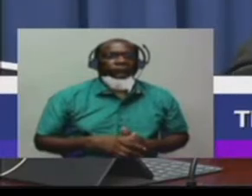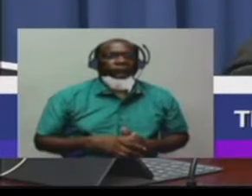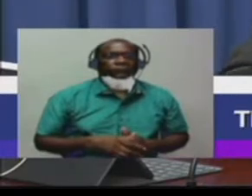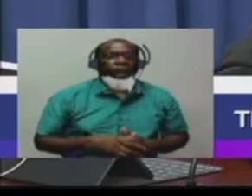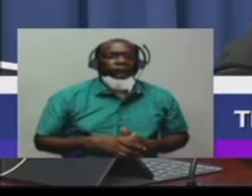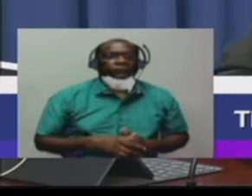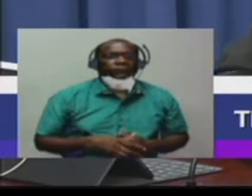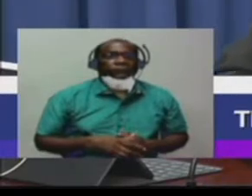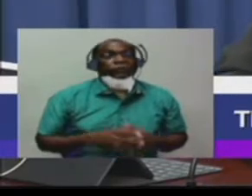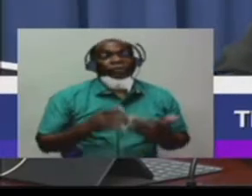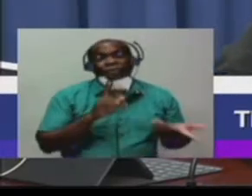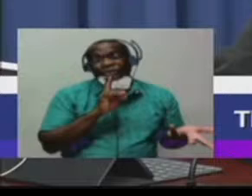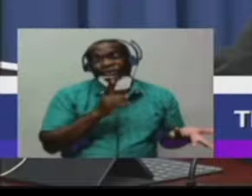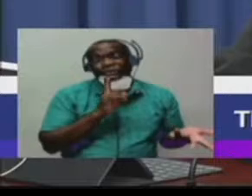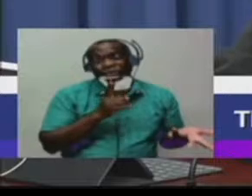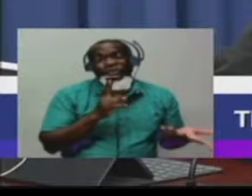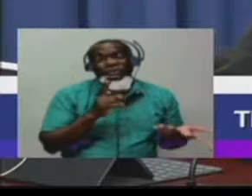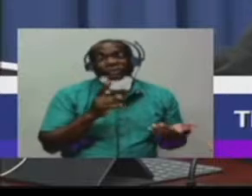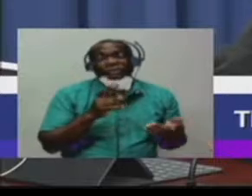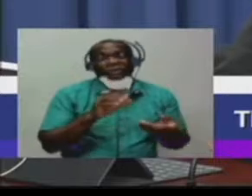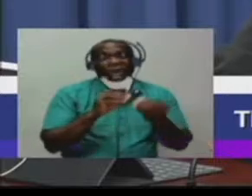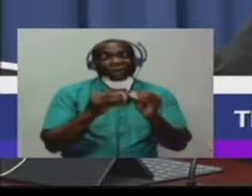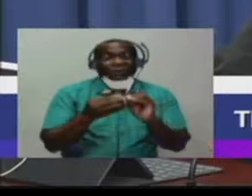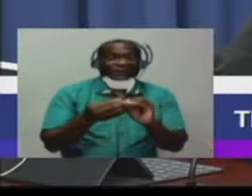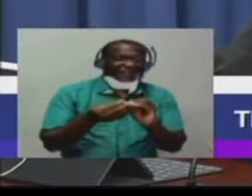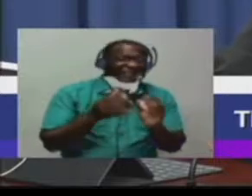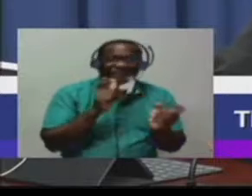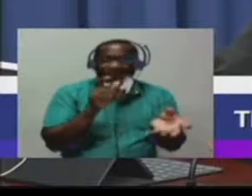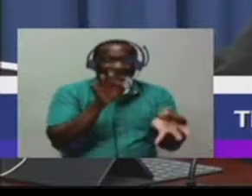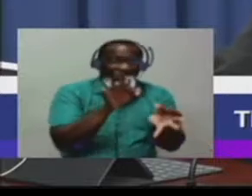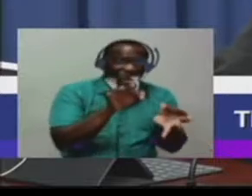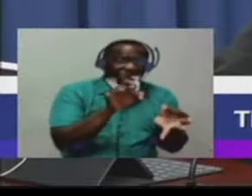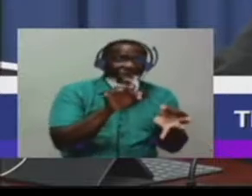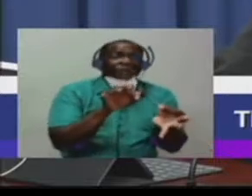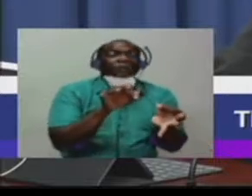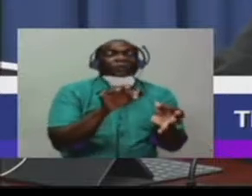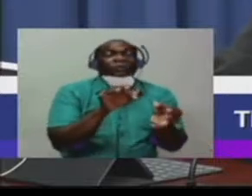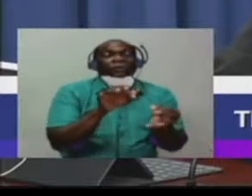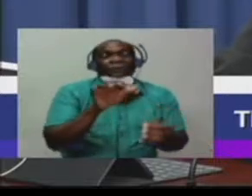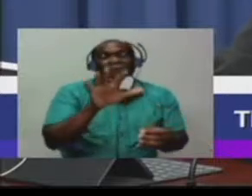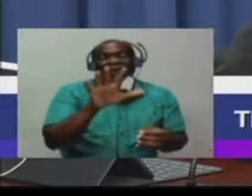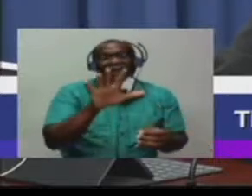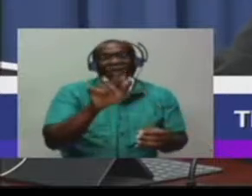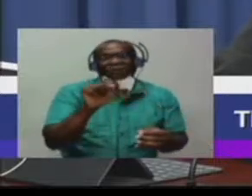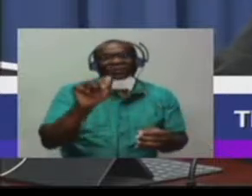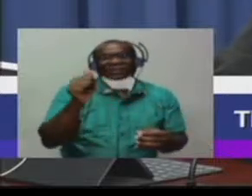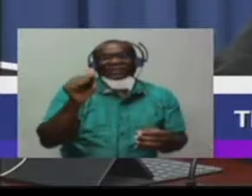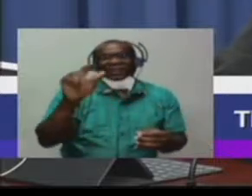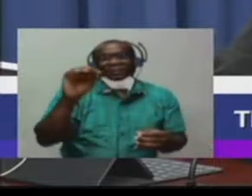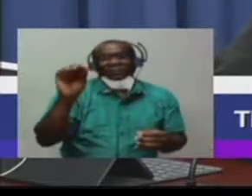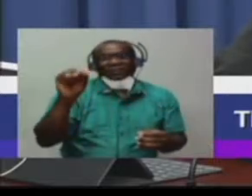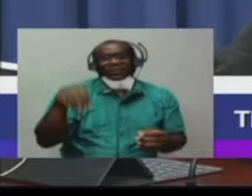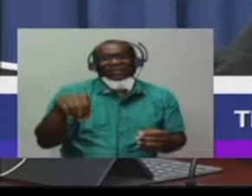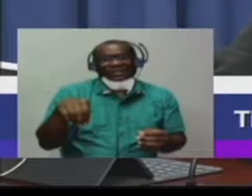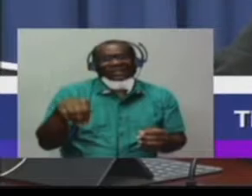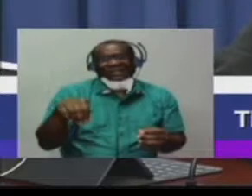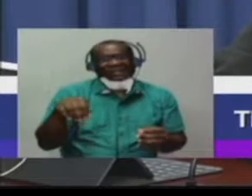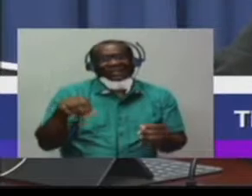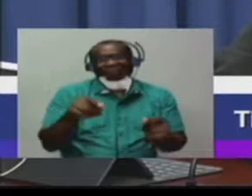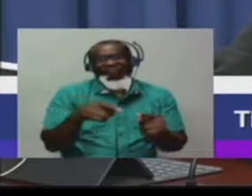not ideal, we are about 5 to 10% off pace. By now, we should have had